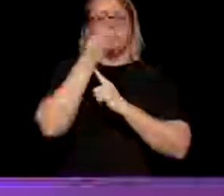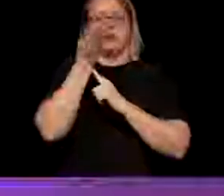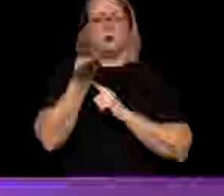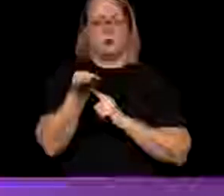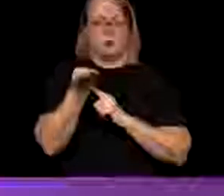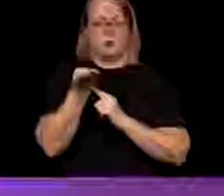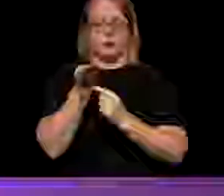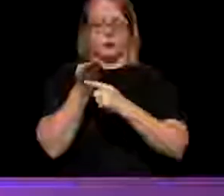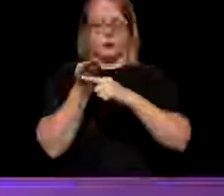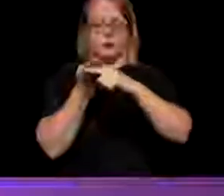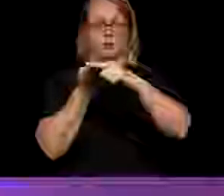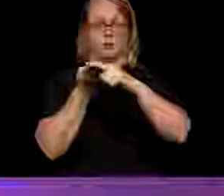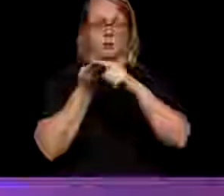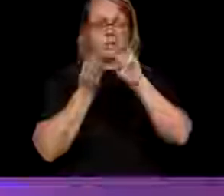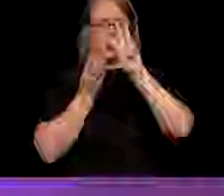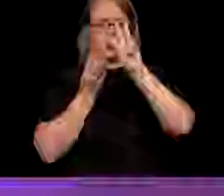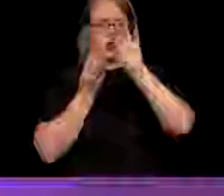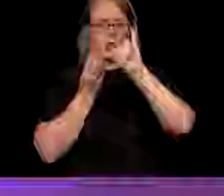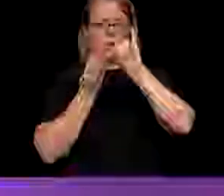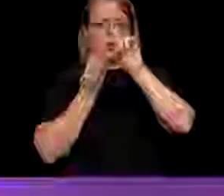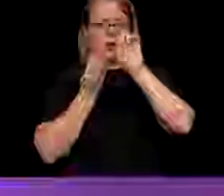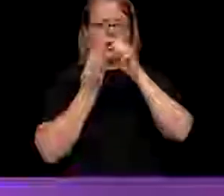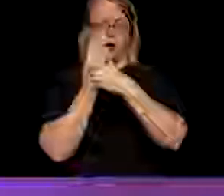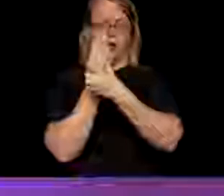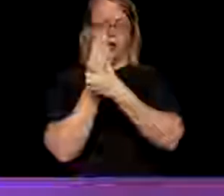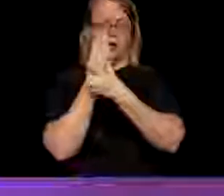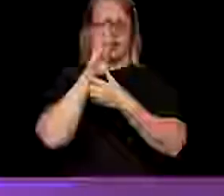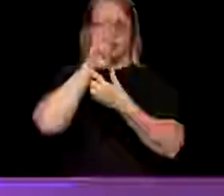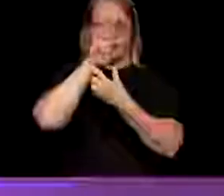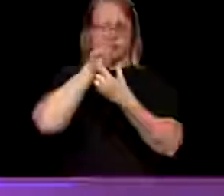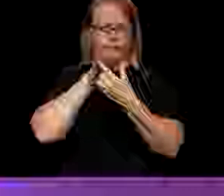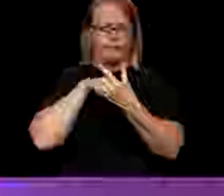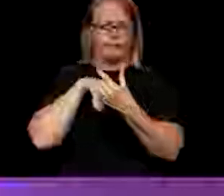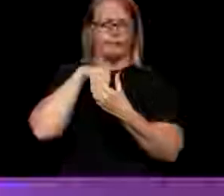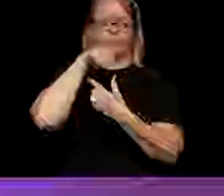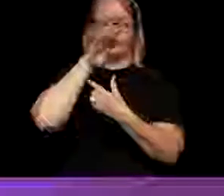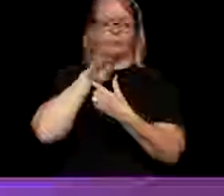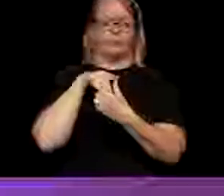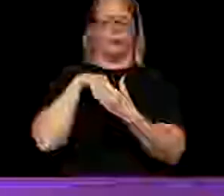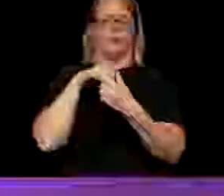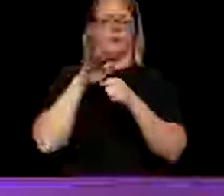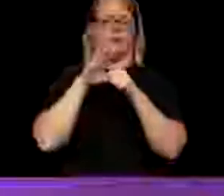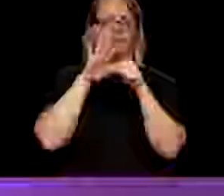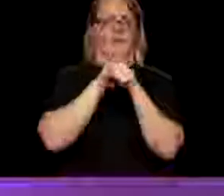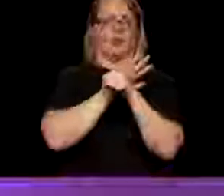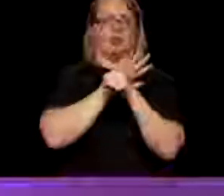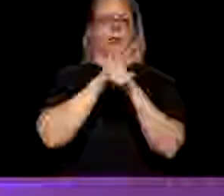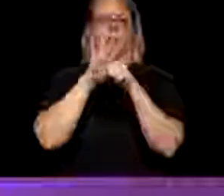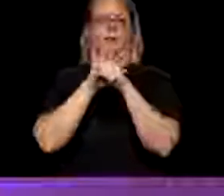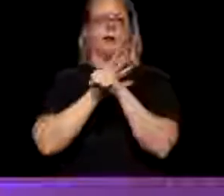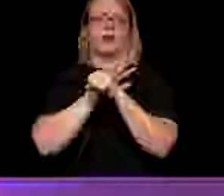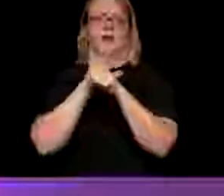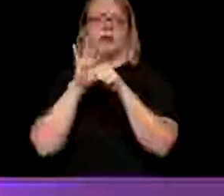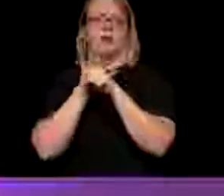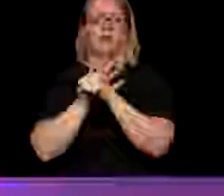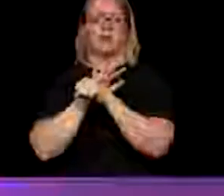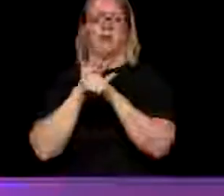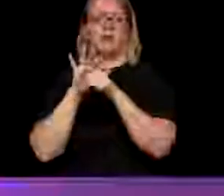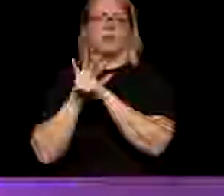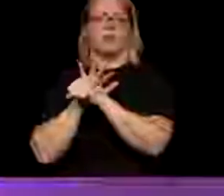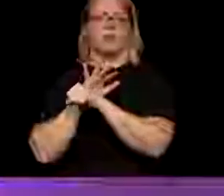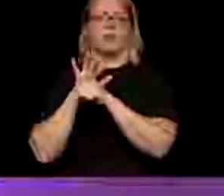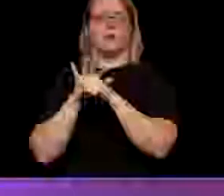hard with the line and they try to control their painting. It's actually better to paint more relaxed.